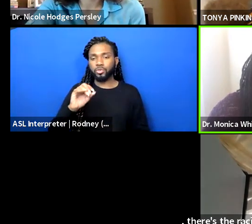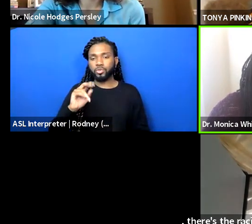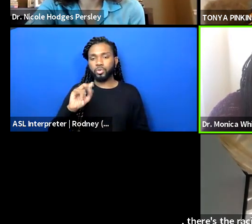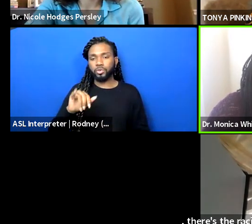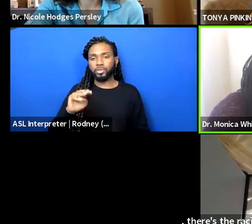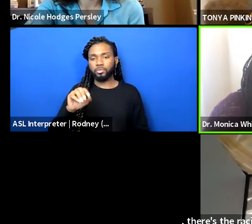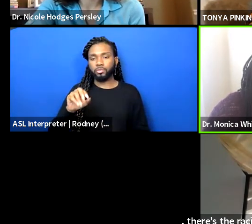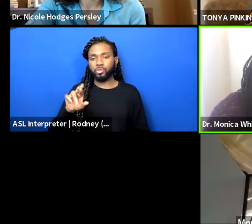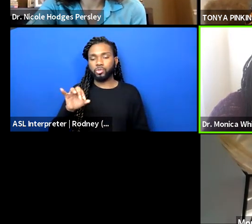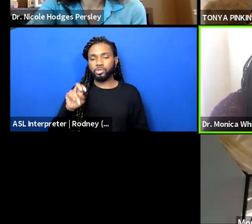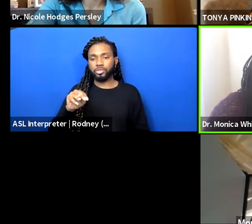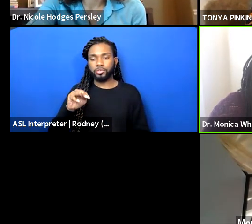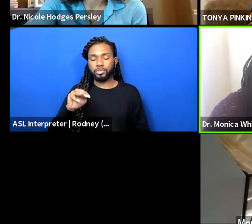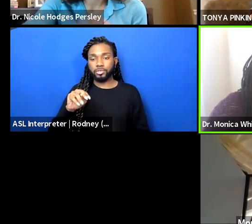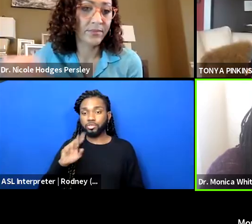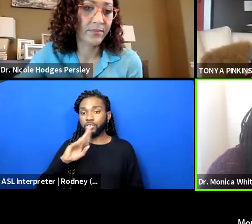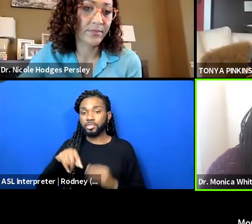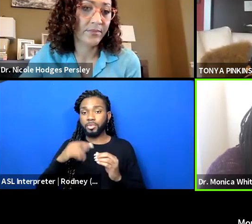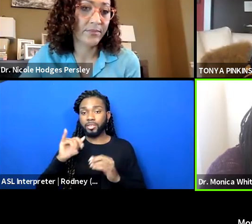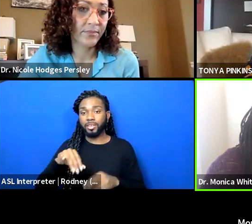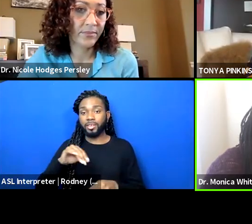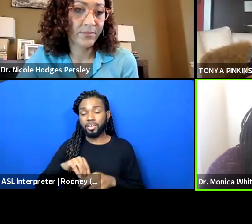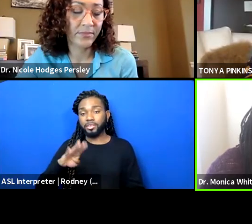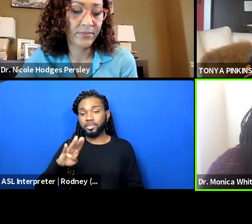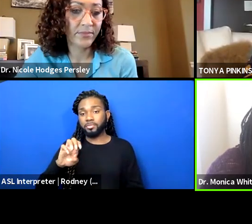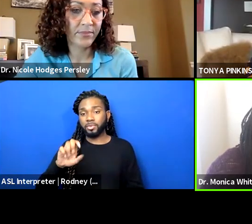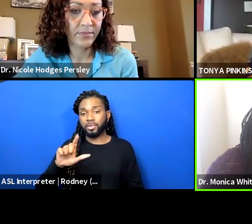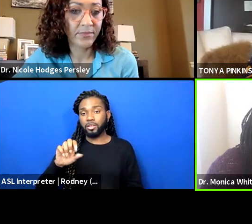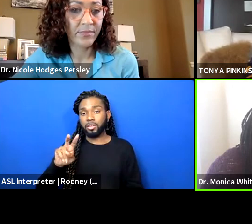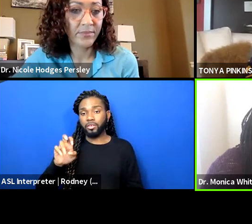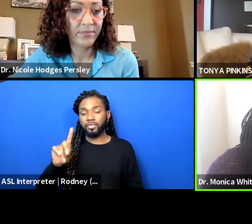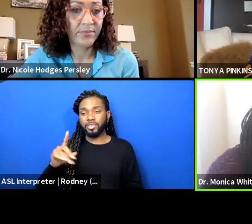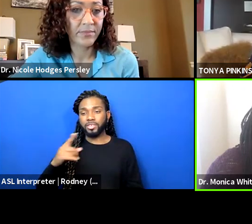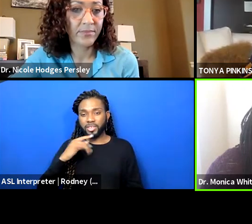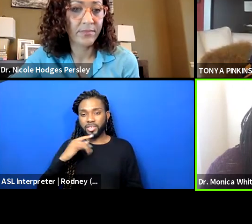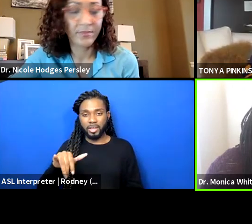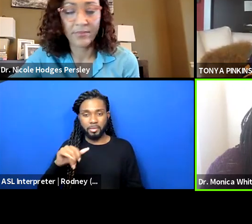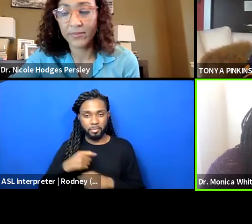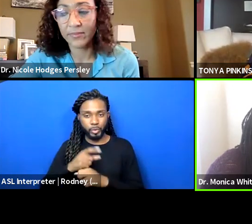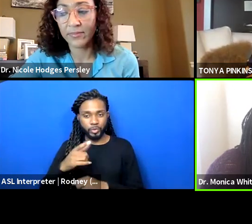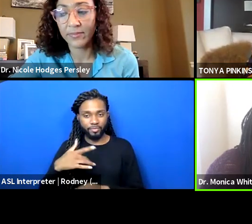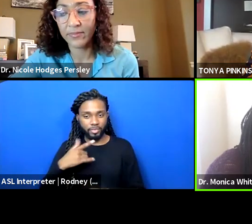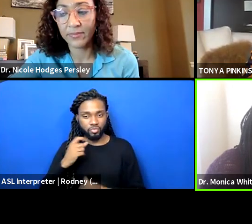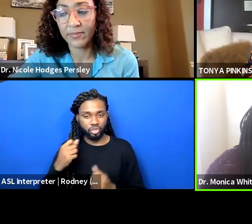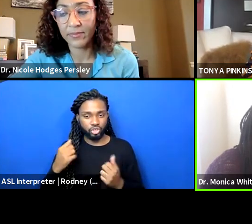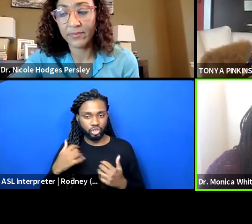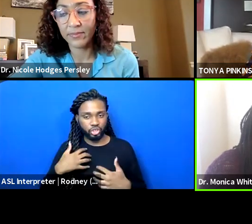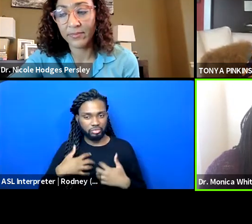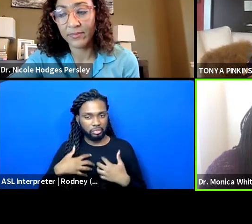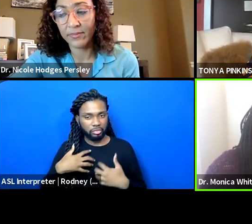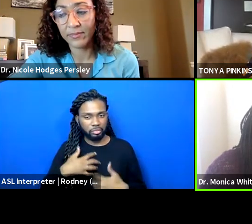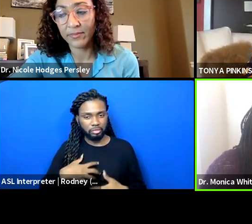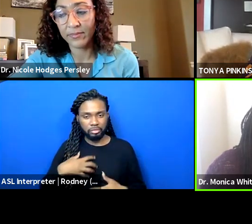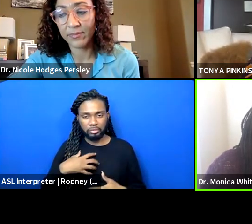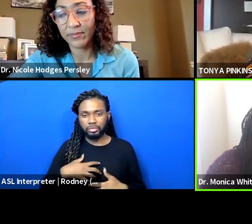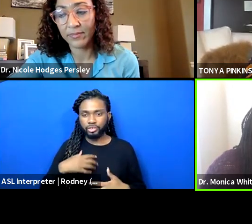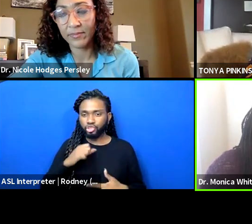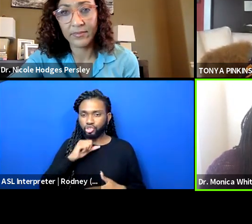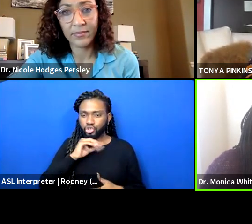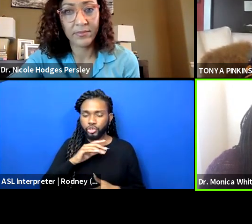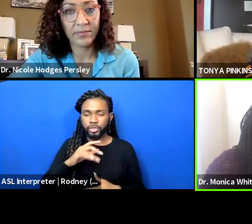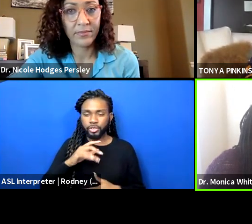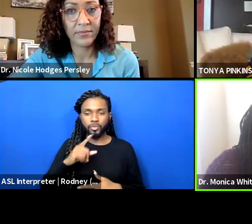in Beloved, how, you know, it can make you feel so dirty. You know, those encounters can dirty you in a way that you